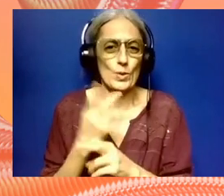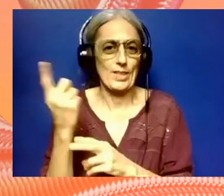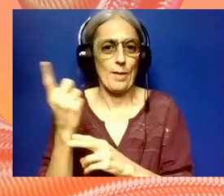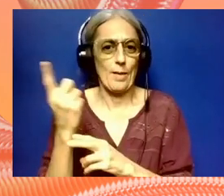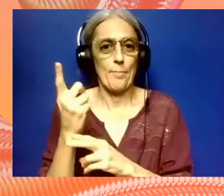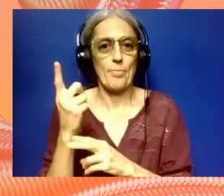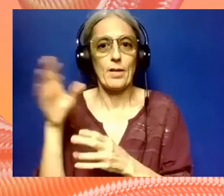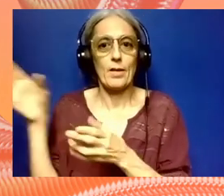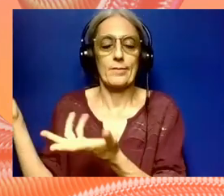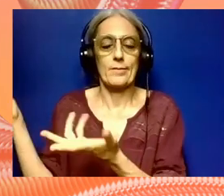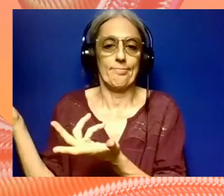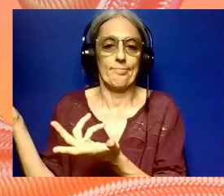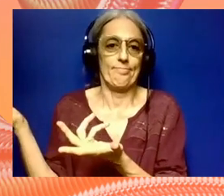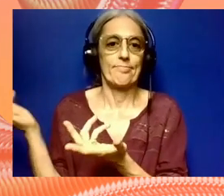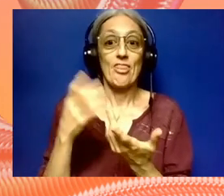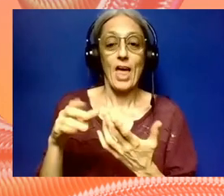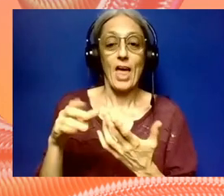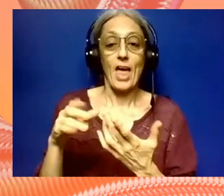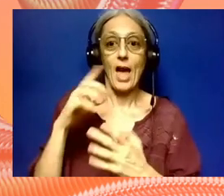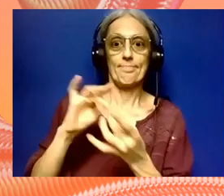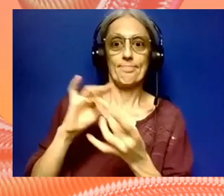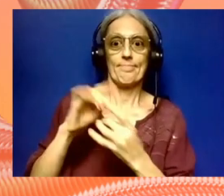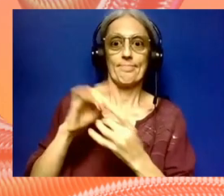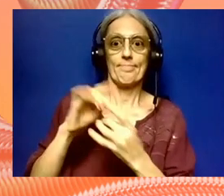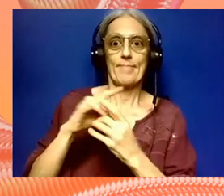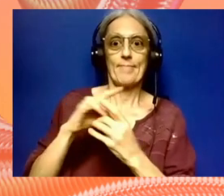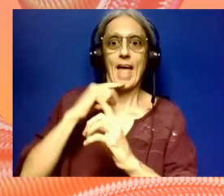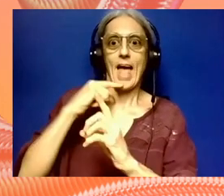that style into everything we do?